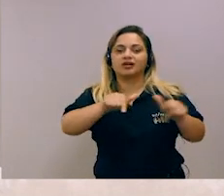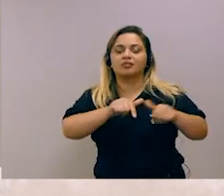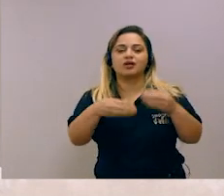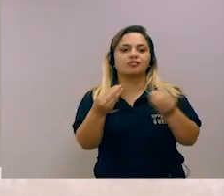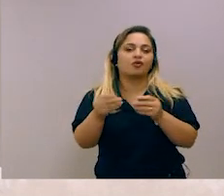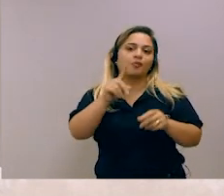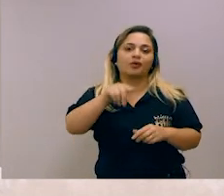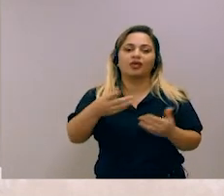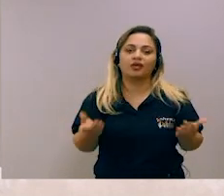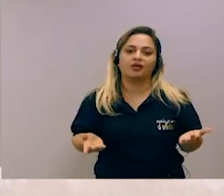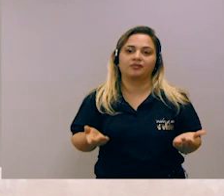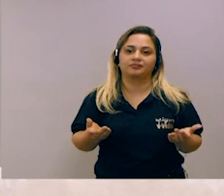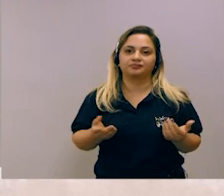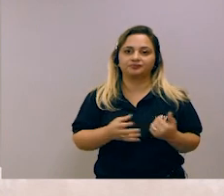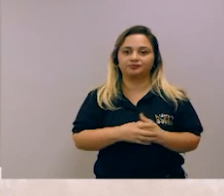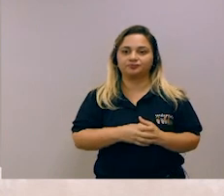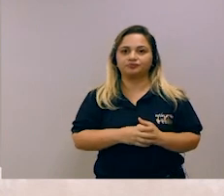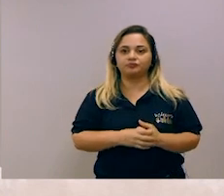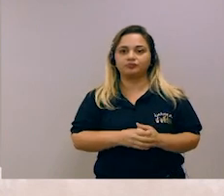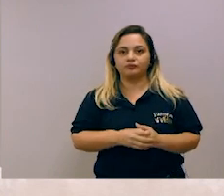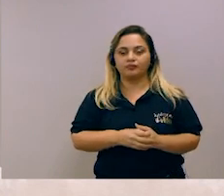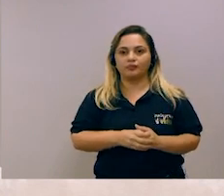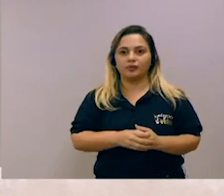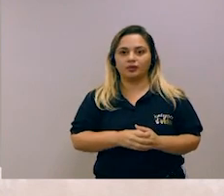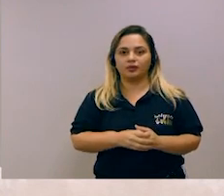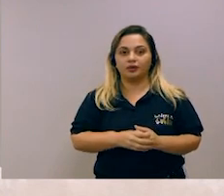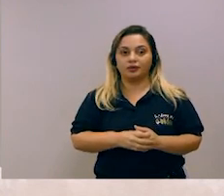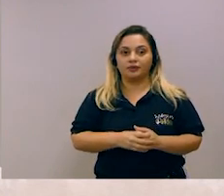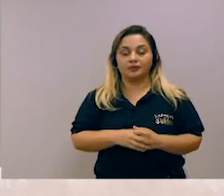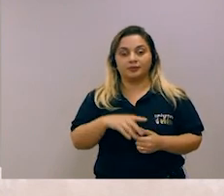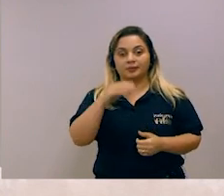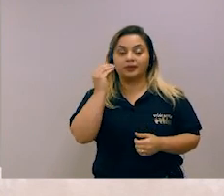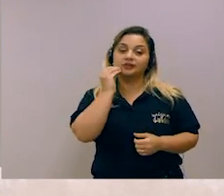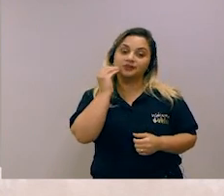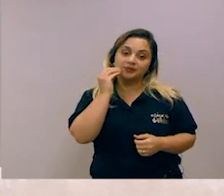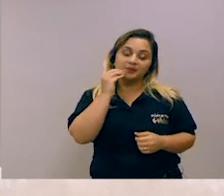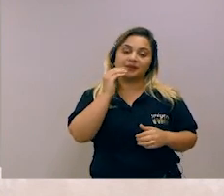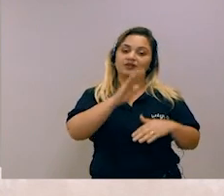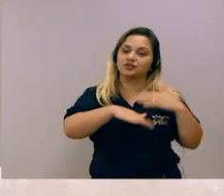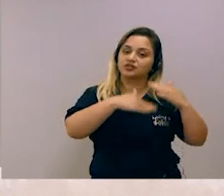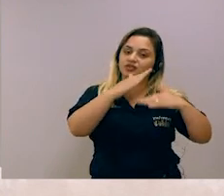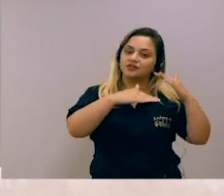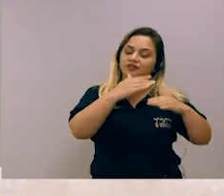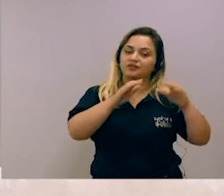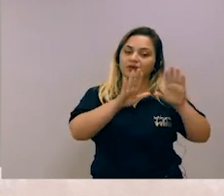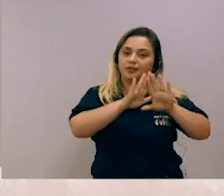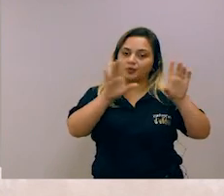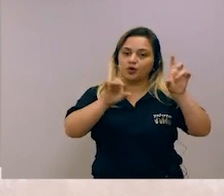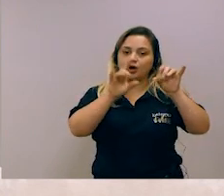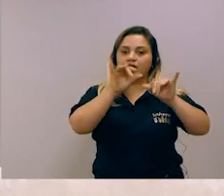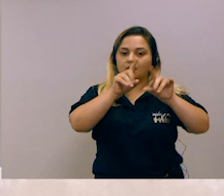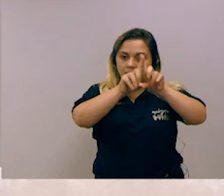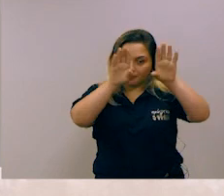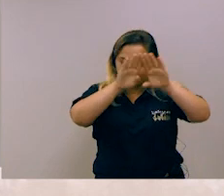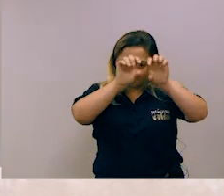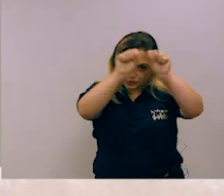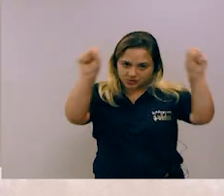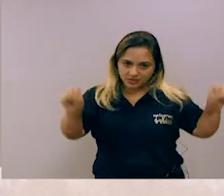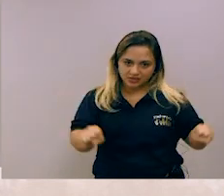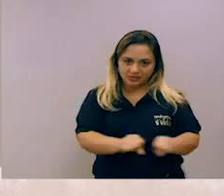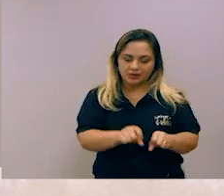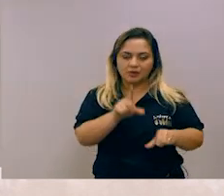For the experiment, we developed a digital platform for choosing a major in high school. In this